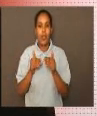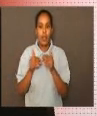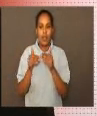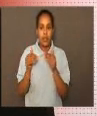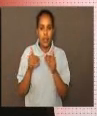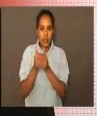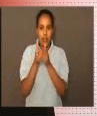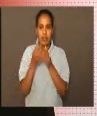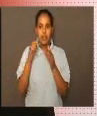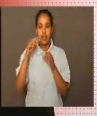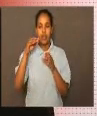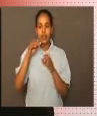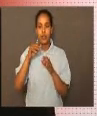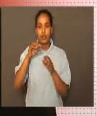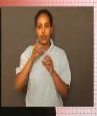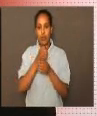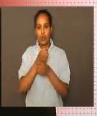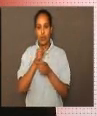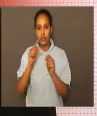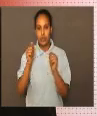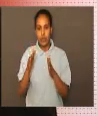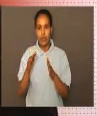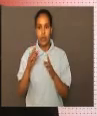the solution per unit time.